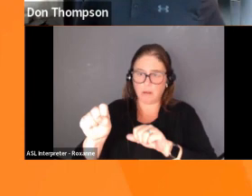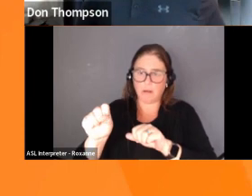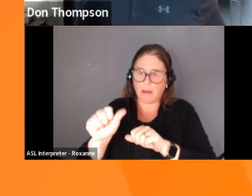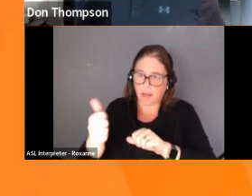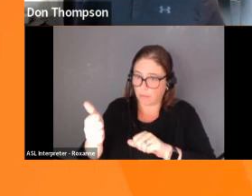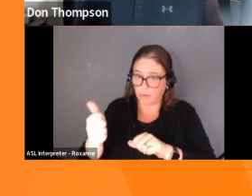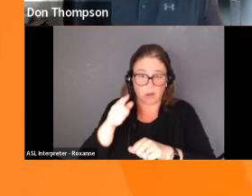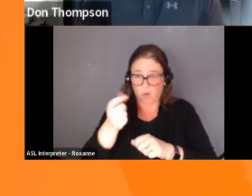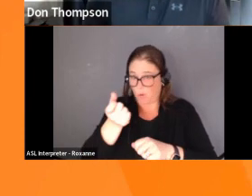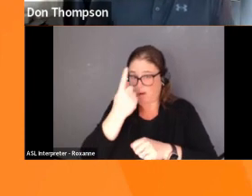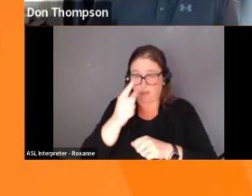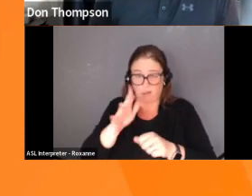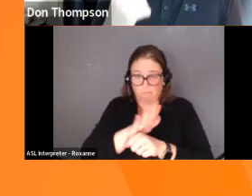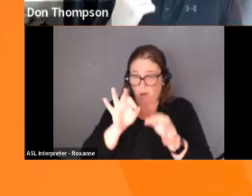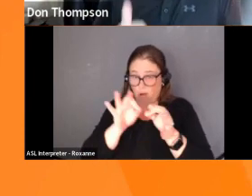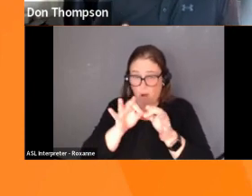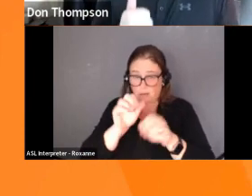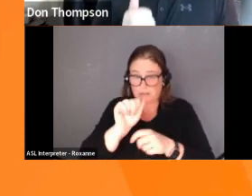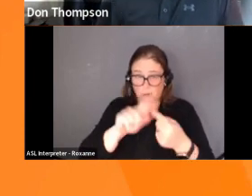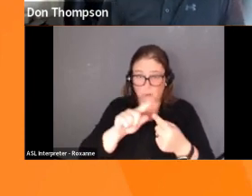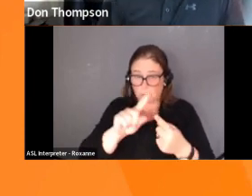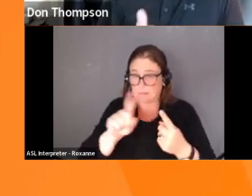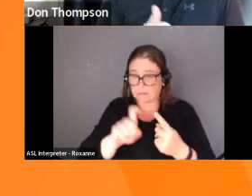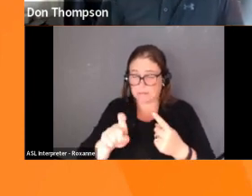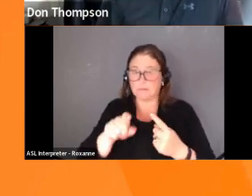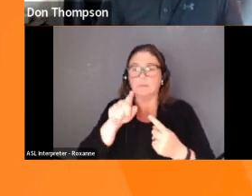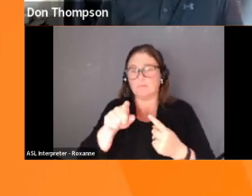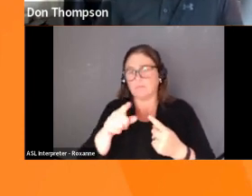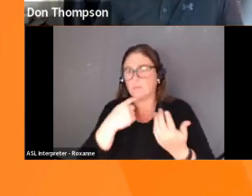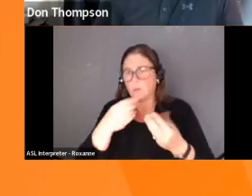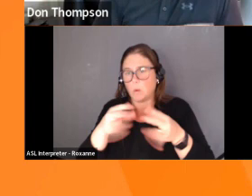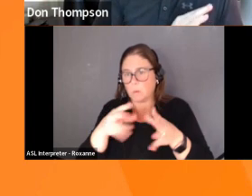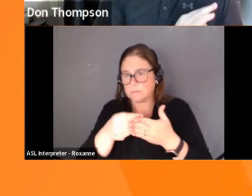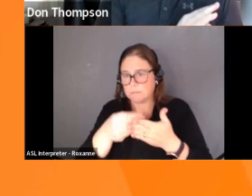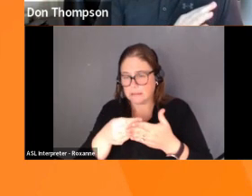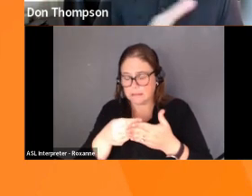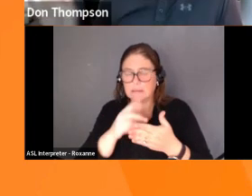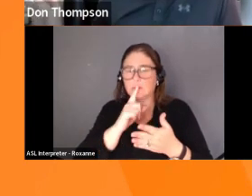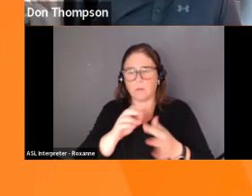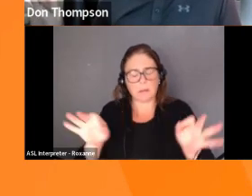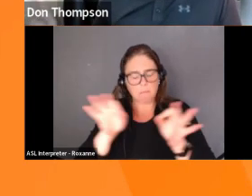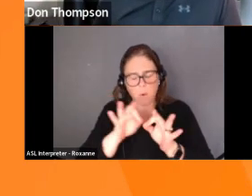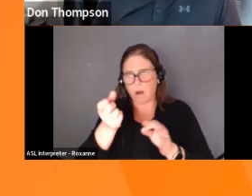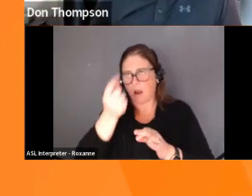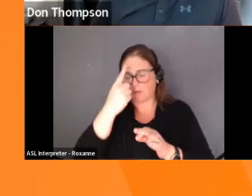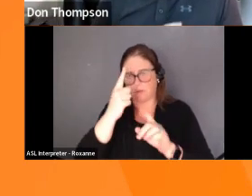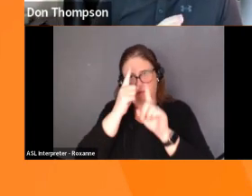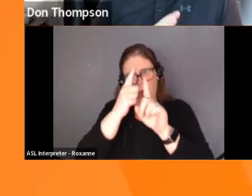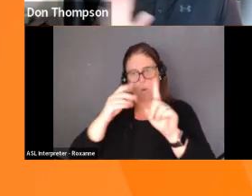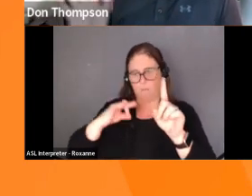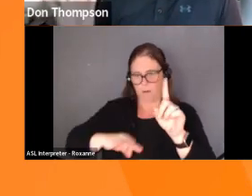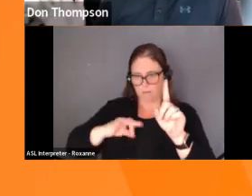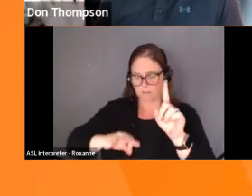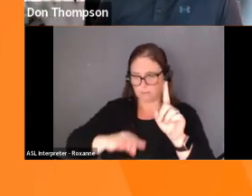month. Okay, so starting with profit is important. I know plenty of sellers. You